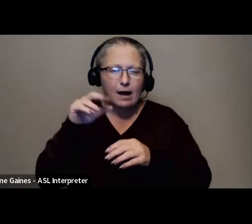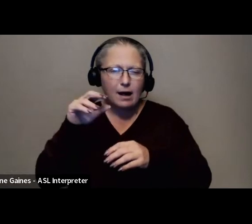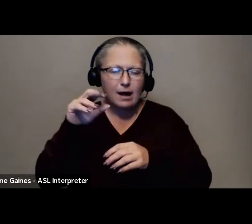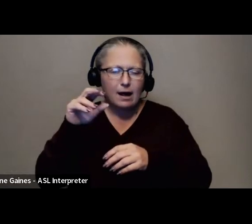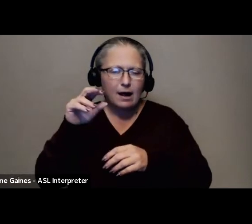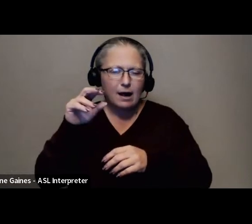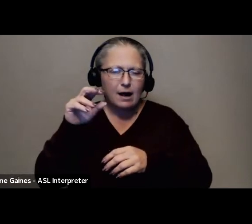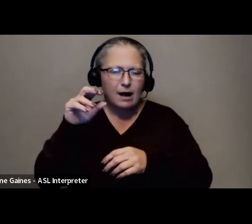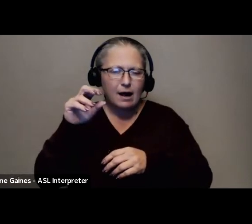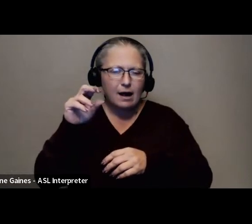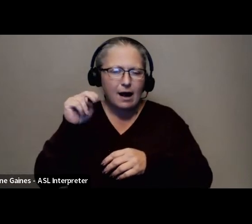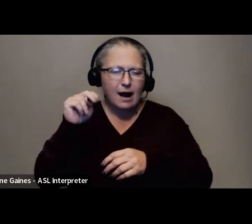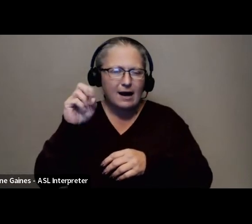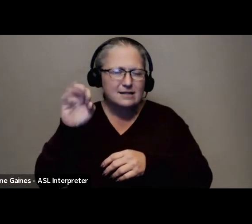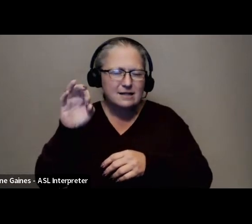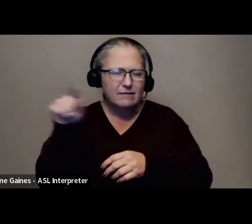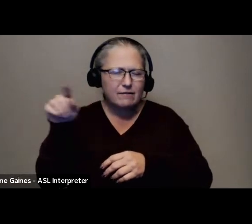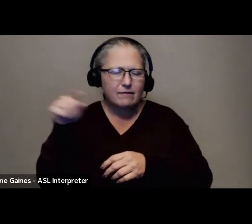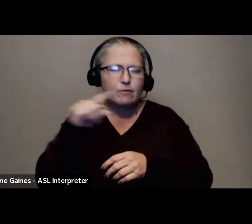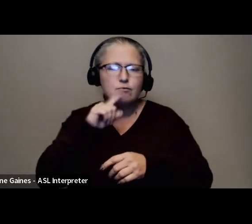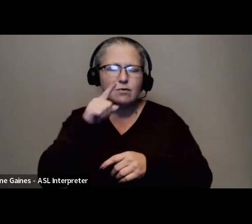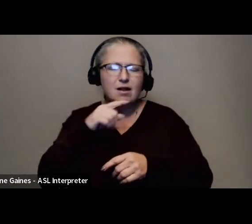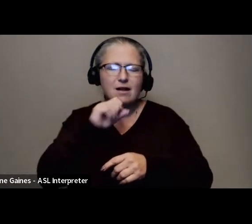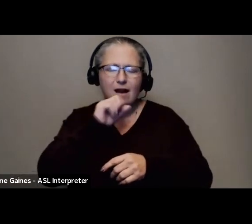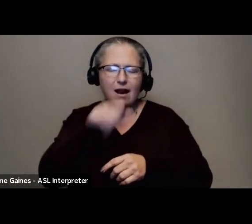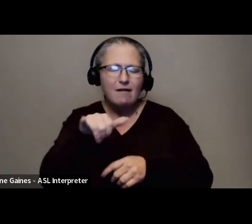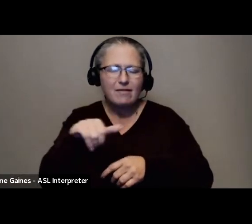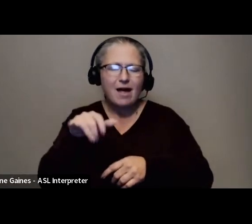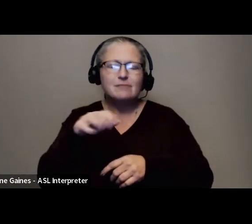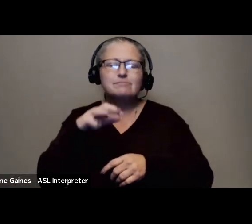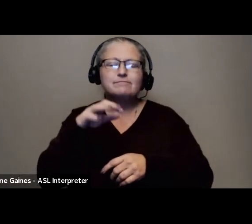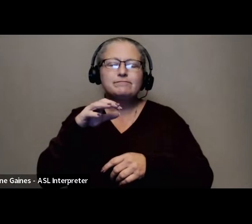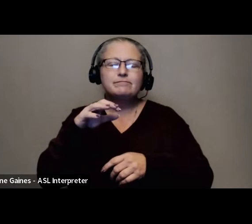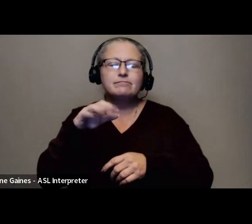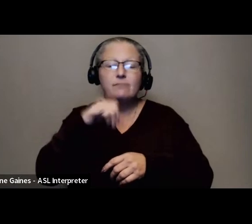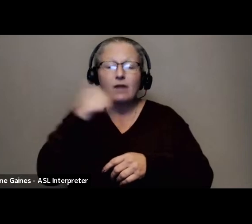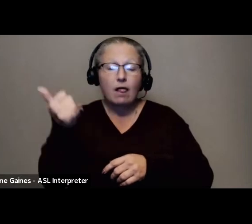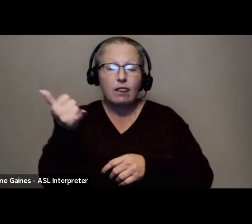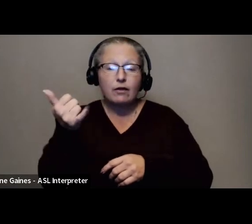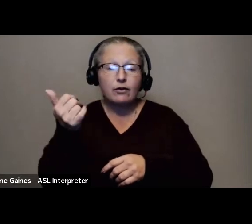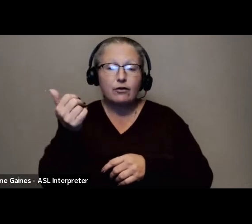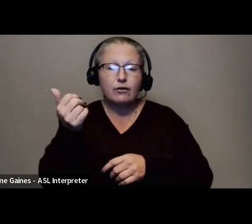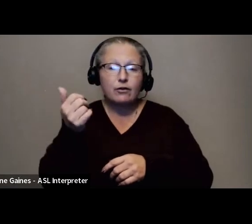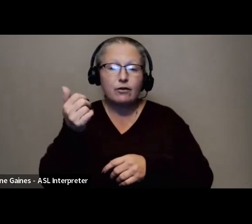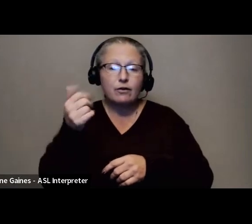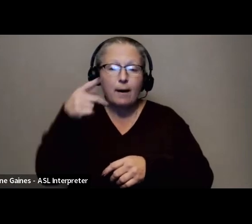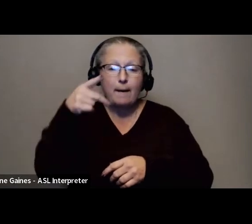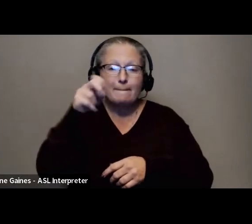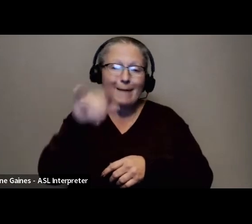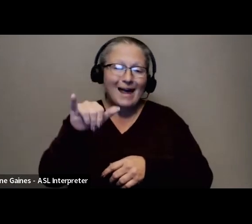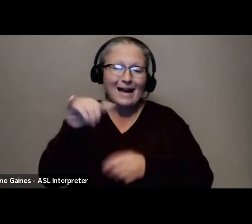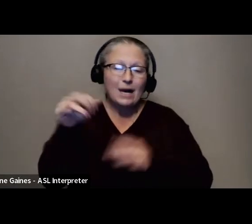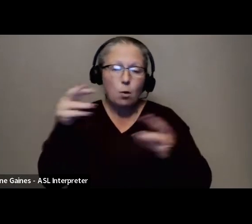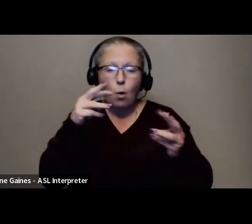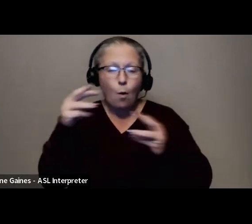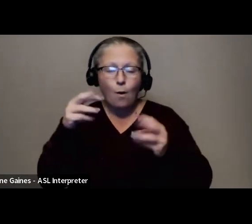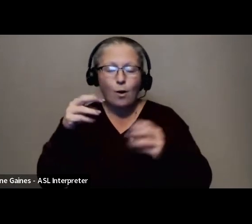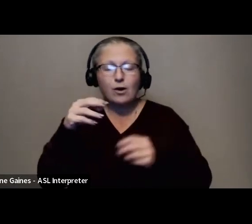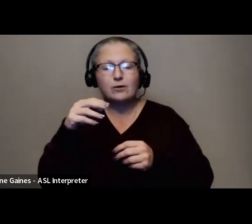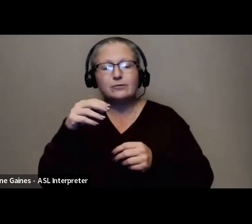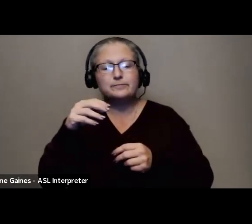I absolutely loved it. Another thing that's happening are the Penny Wars, and it's